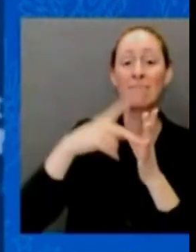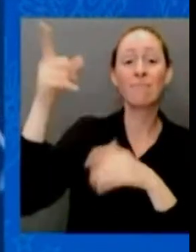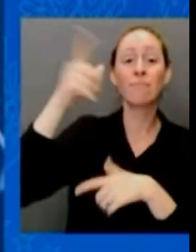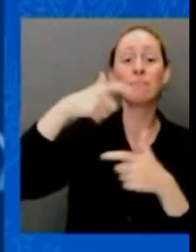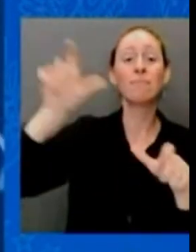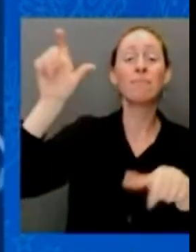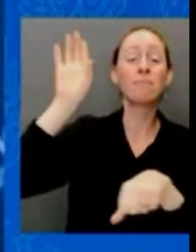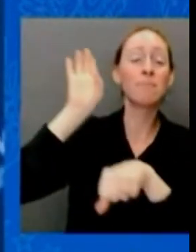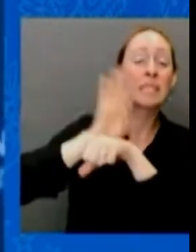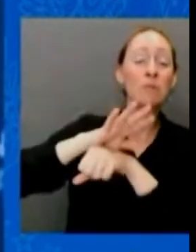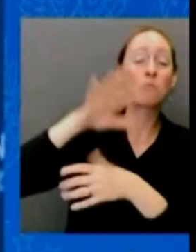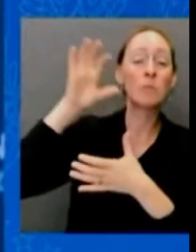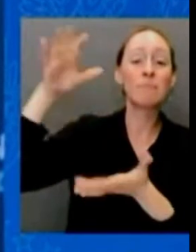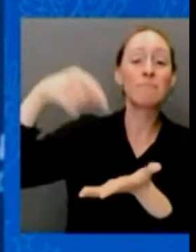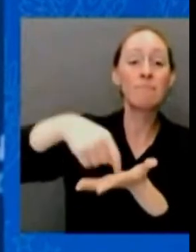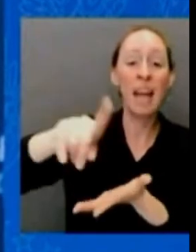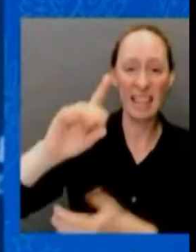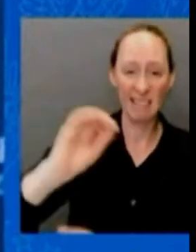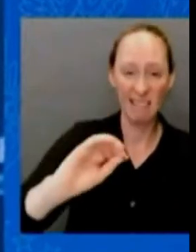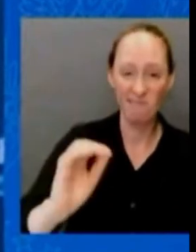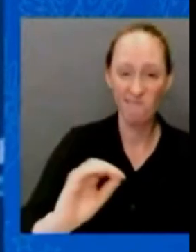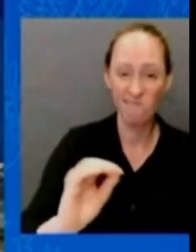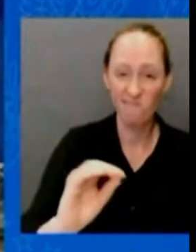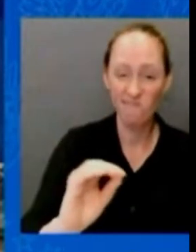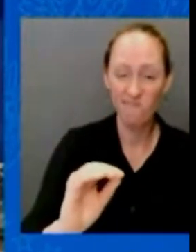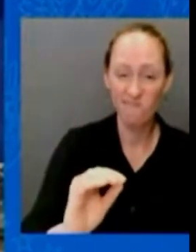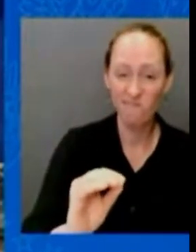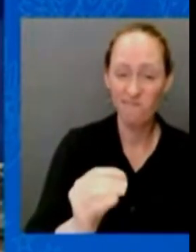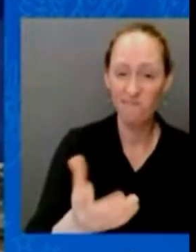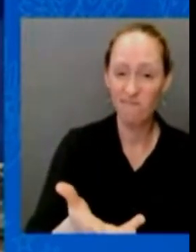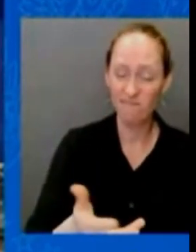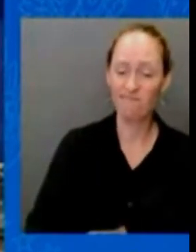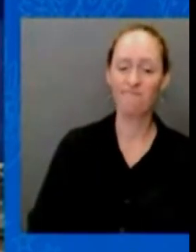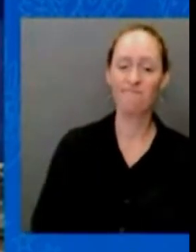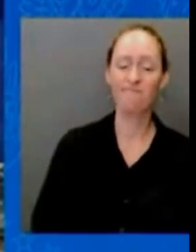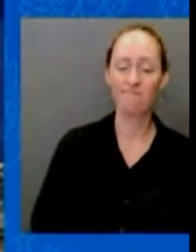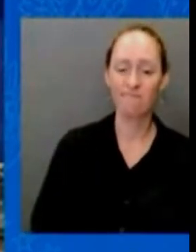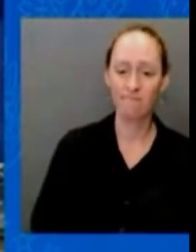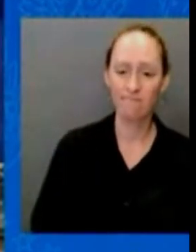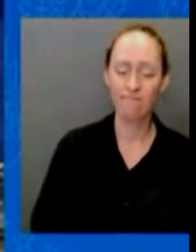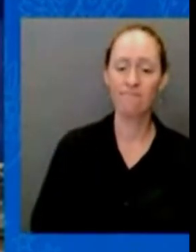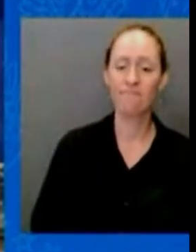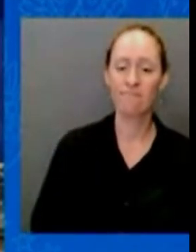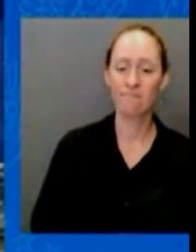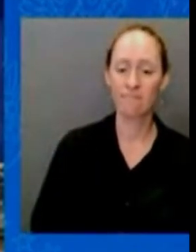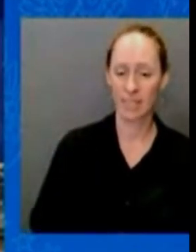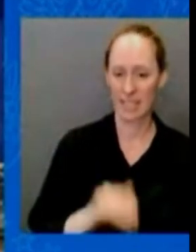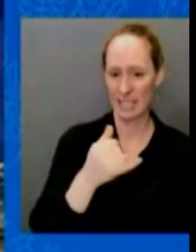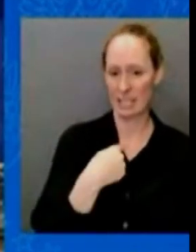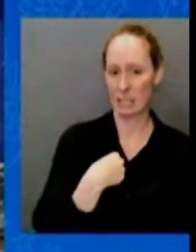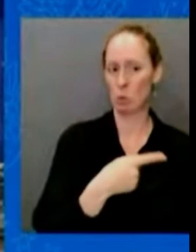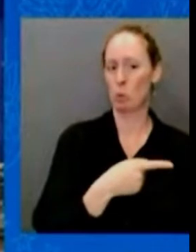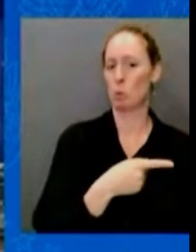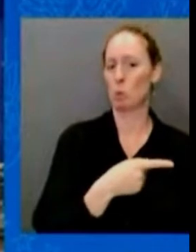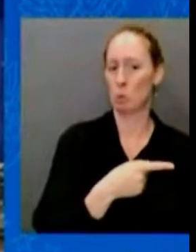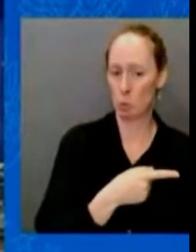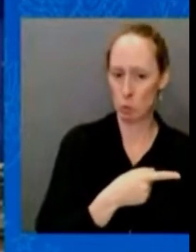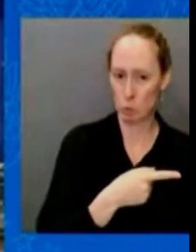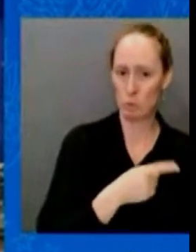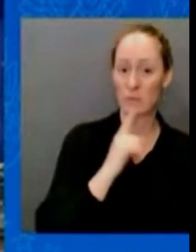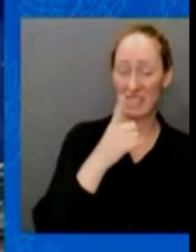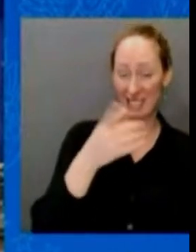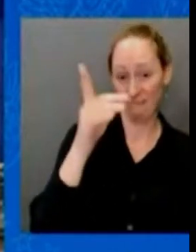would argue it's reckless and irresponsible, and it will make inflation worse if they succeed. And then they're coming after Social Security. Now, it sounds like, you